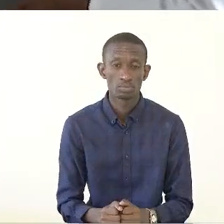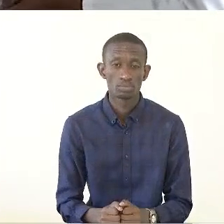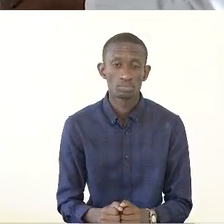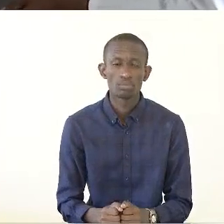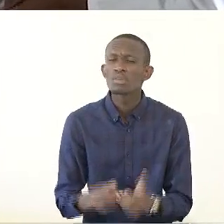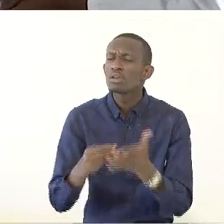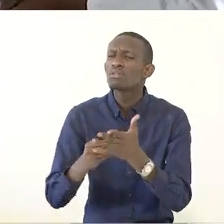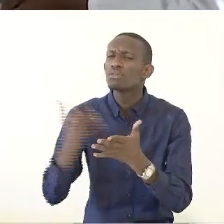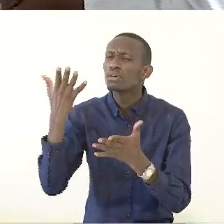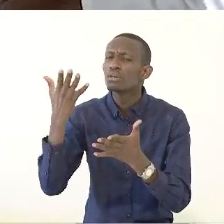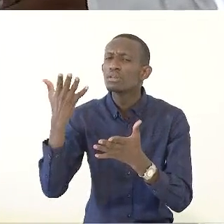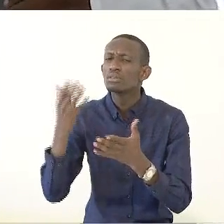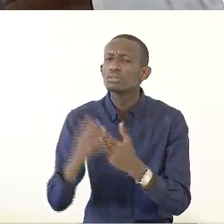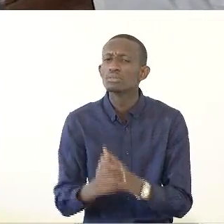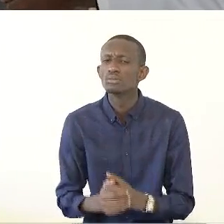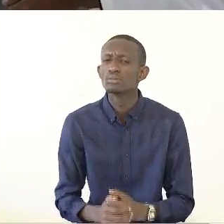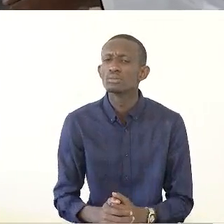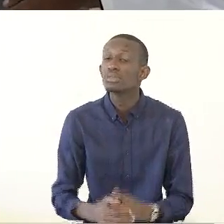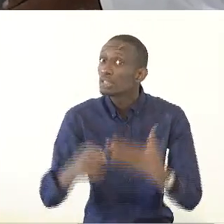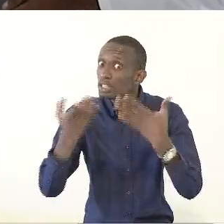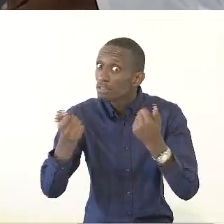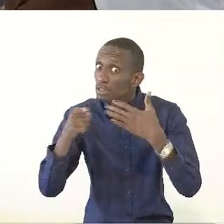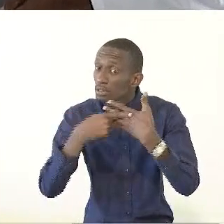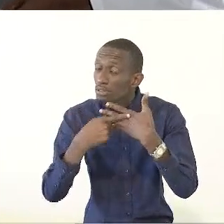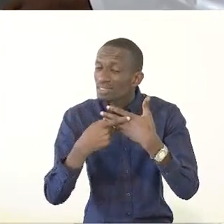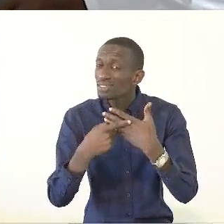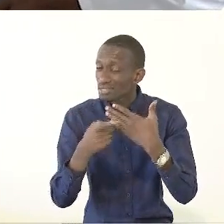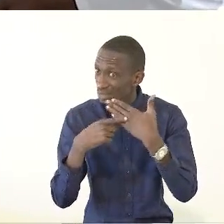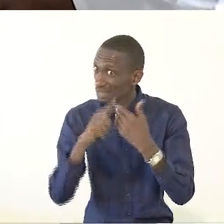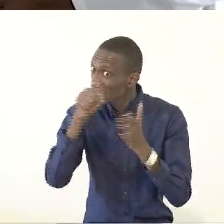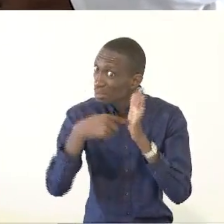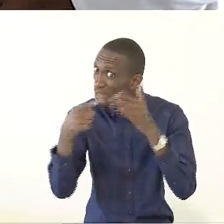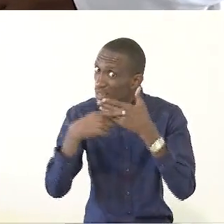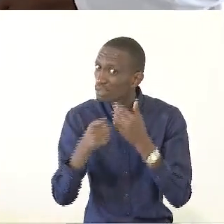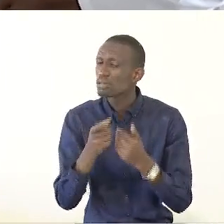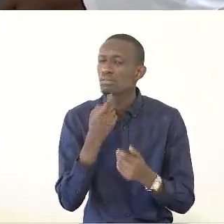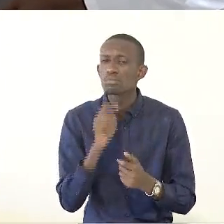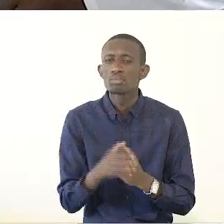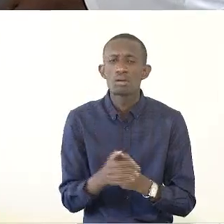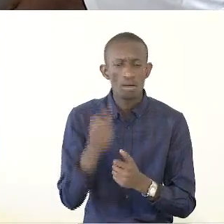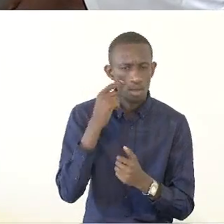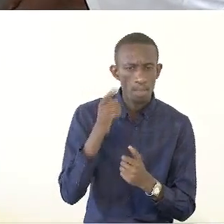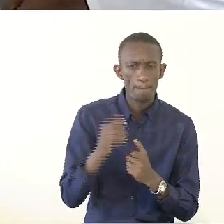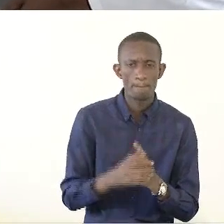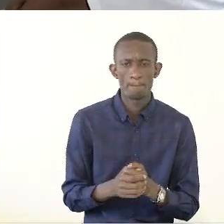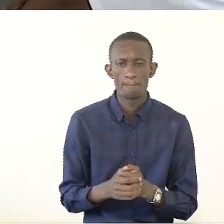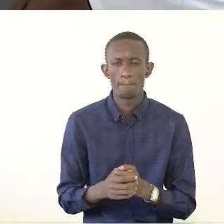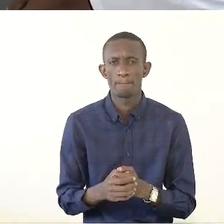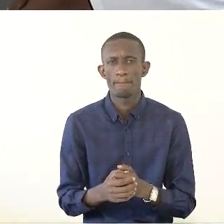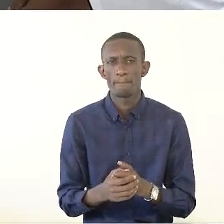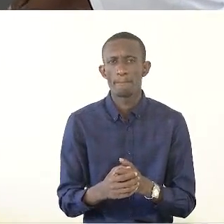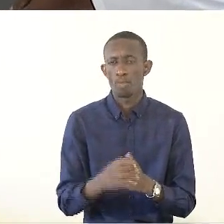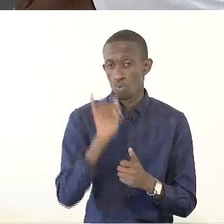a value that has a negative sign like this one, you need to go back into your equation, x squared